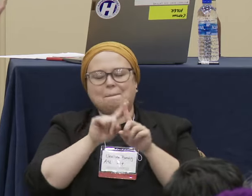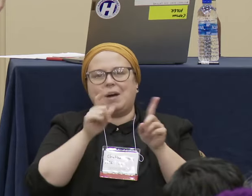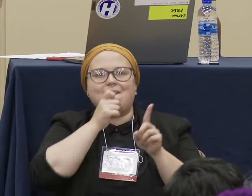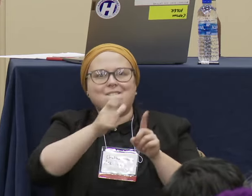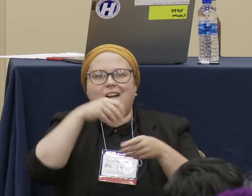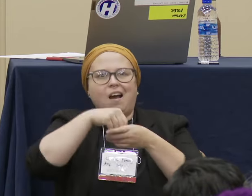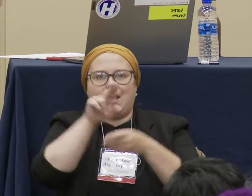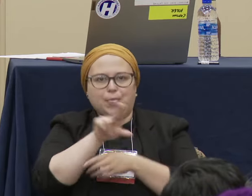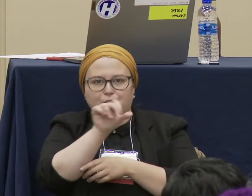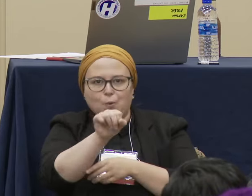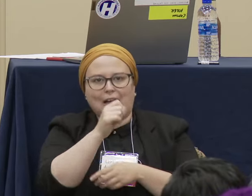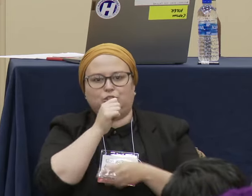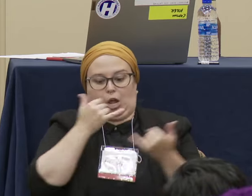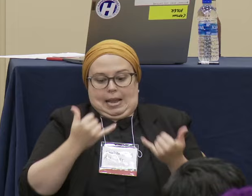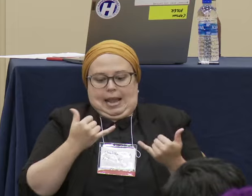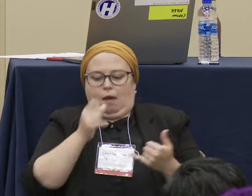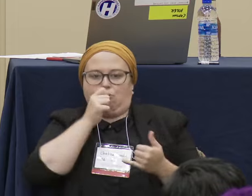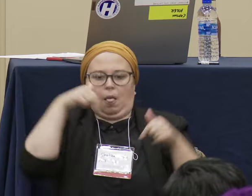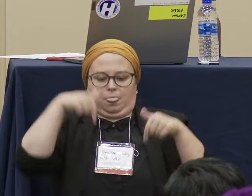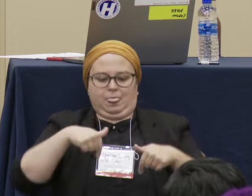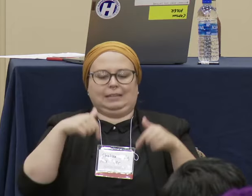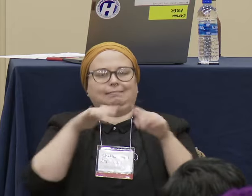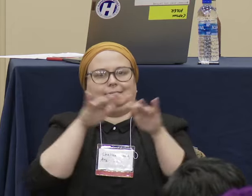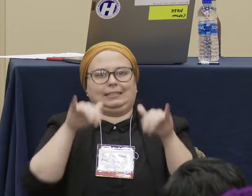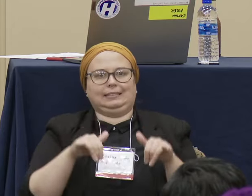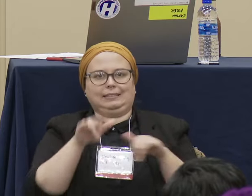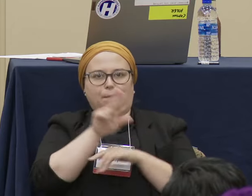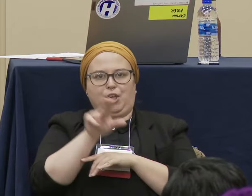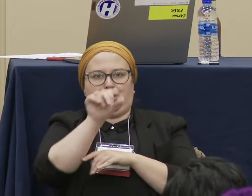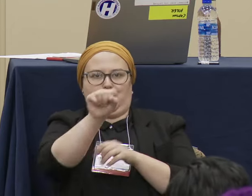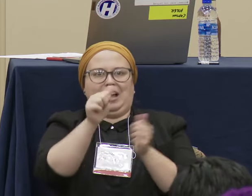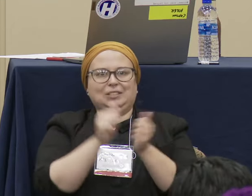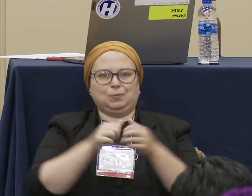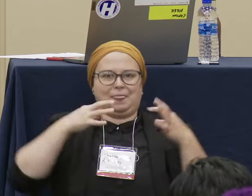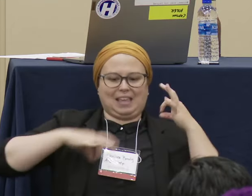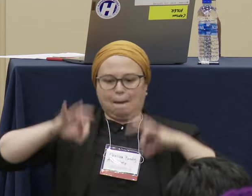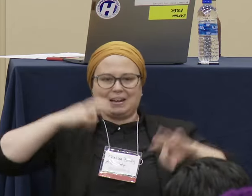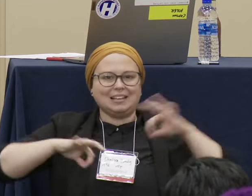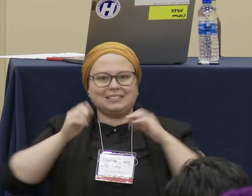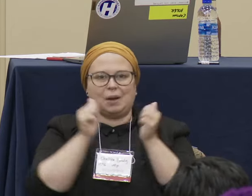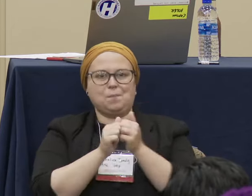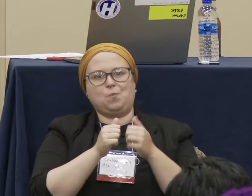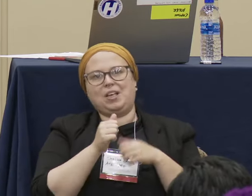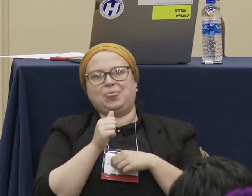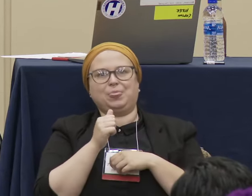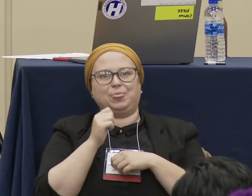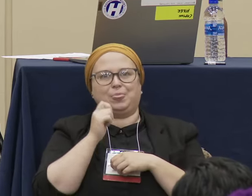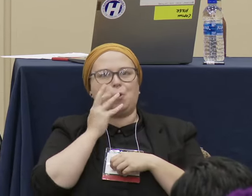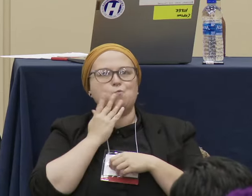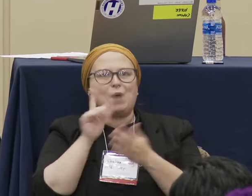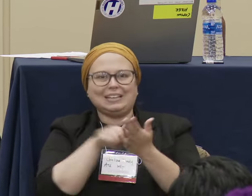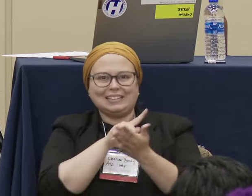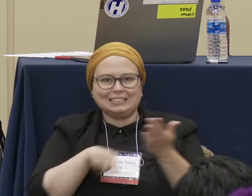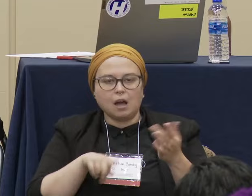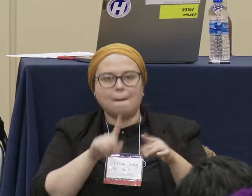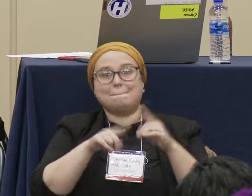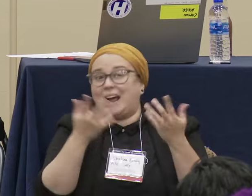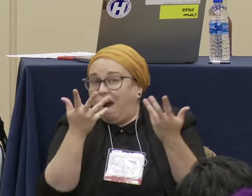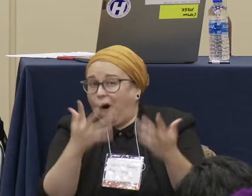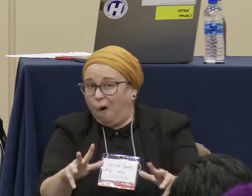in the system that we have now, capitalism and all that, racism. But it already happened.